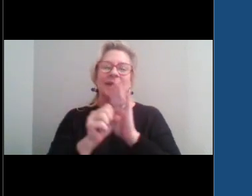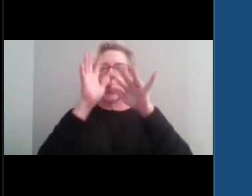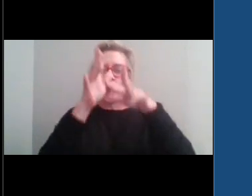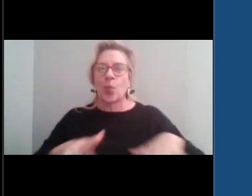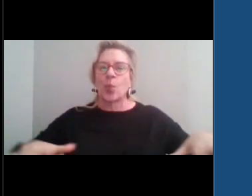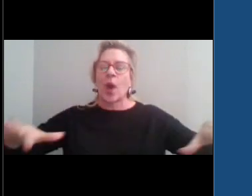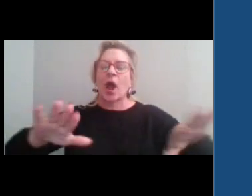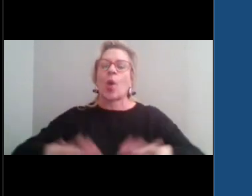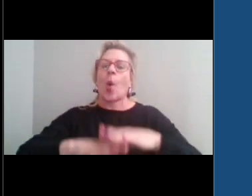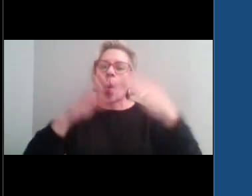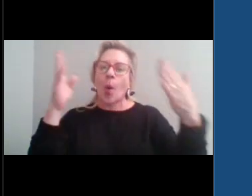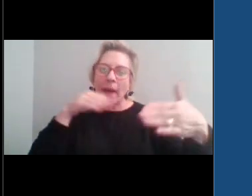access middle mile network for the state.